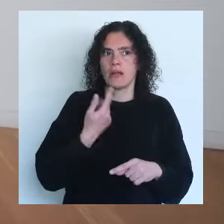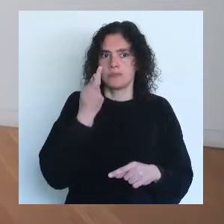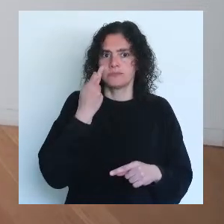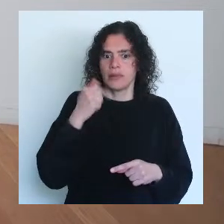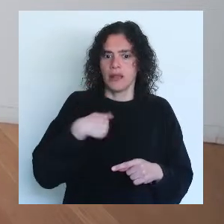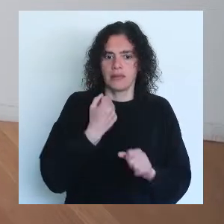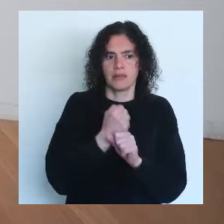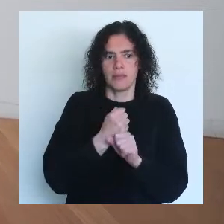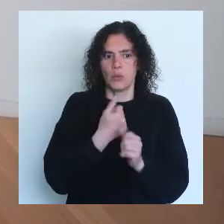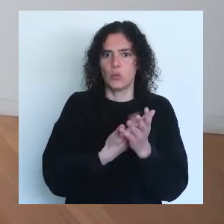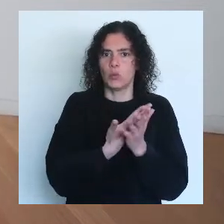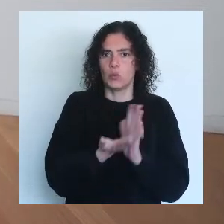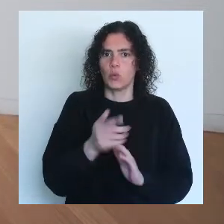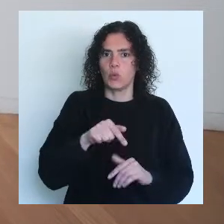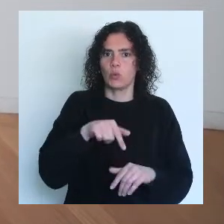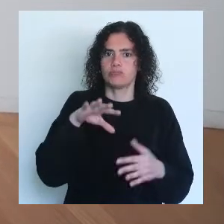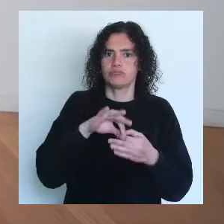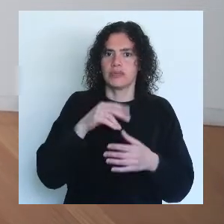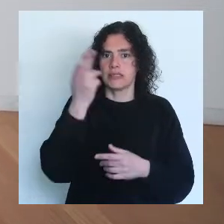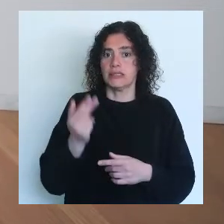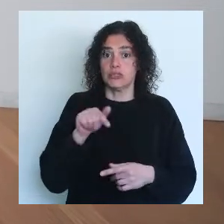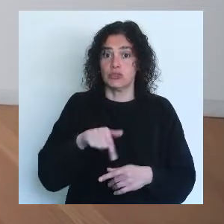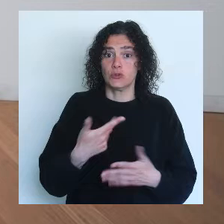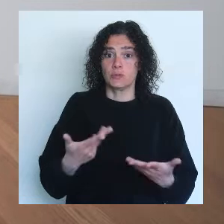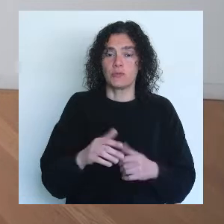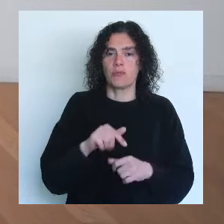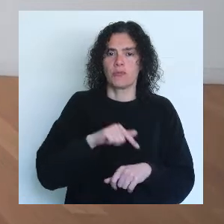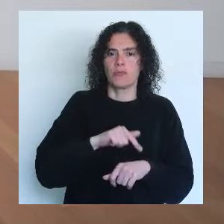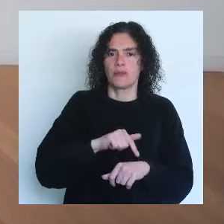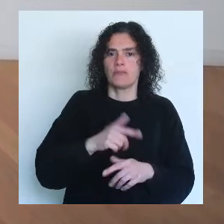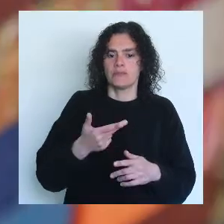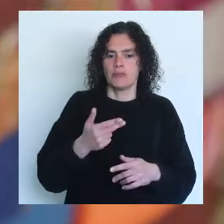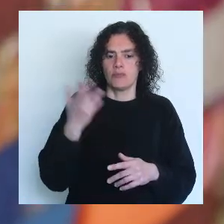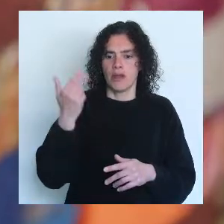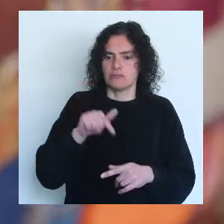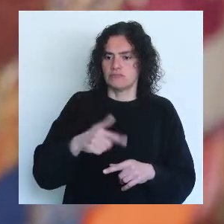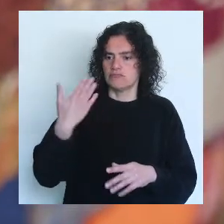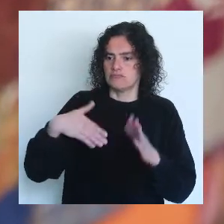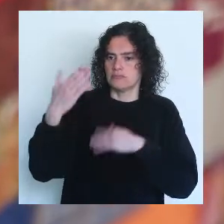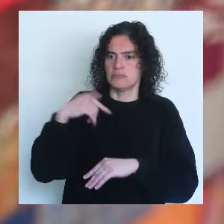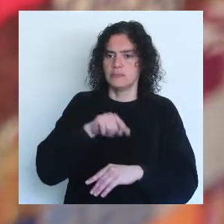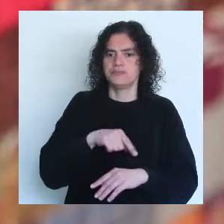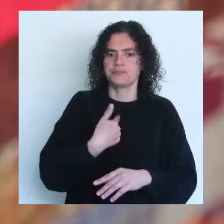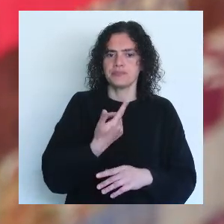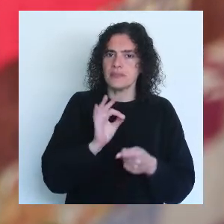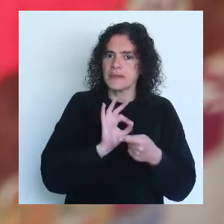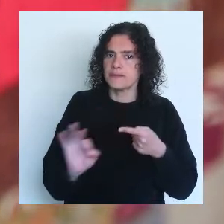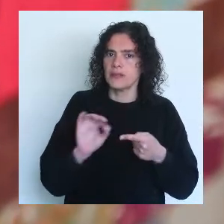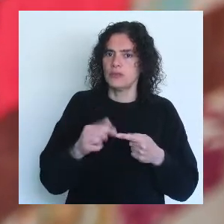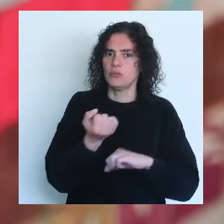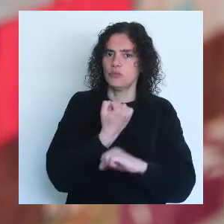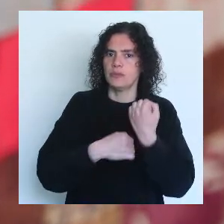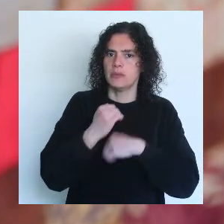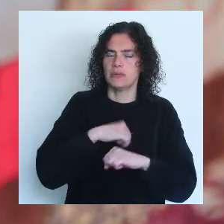its collection many works by the artist, the Artepovera artist, which is a